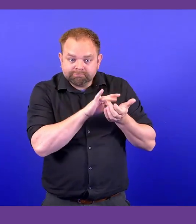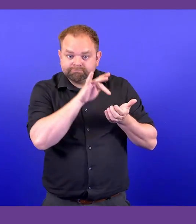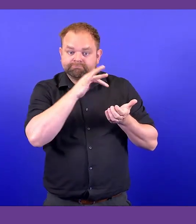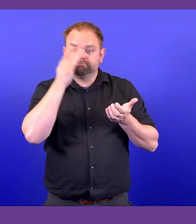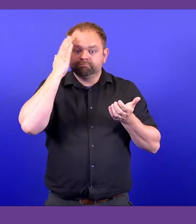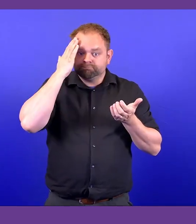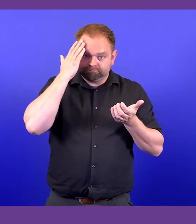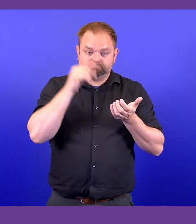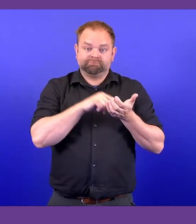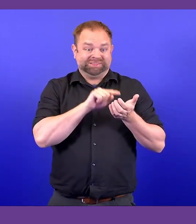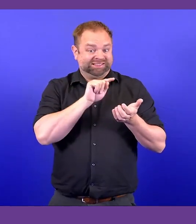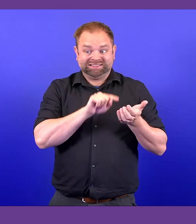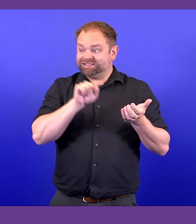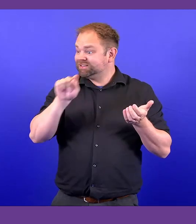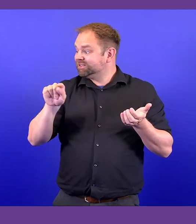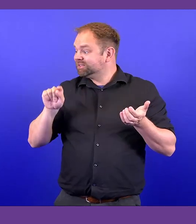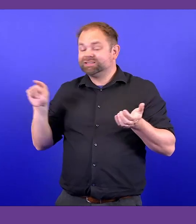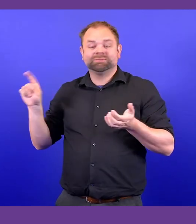ask for assistance.